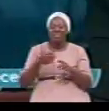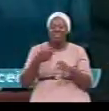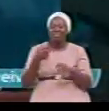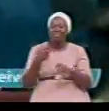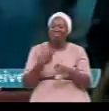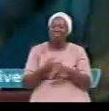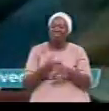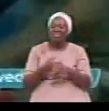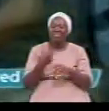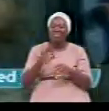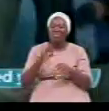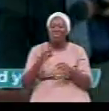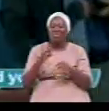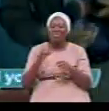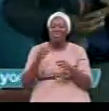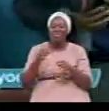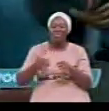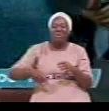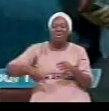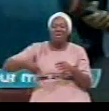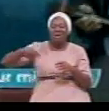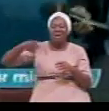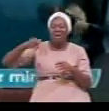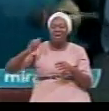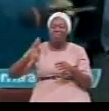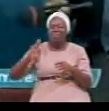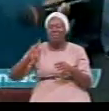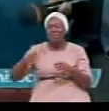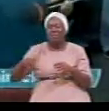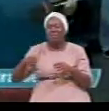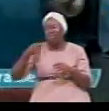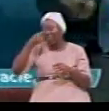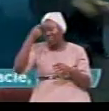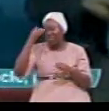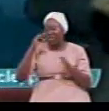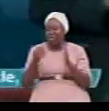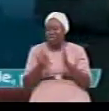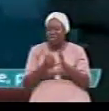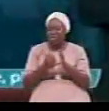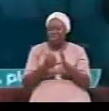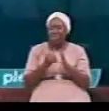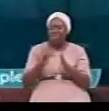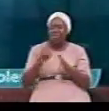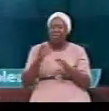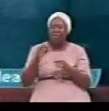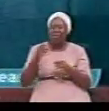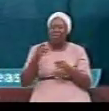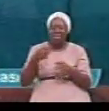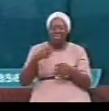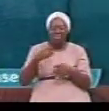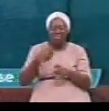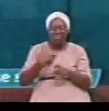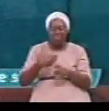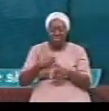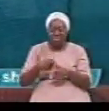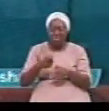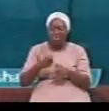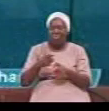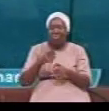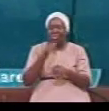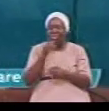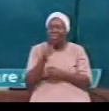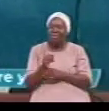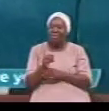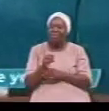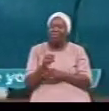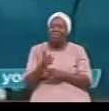Like she mentioned, she's been having these high BPs. And because of the high BP, one of the complications is called hypertensive nephropathy, where